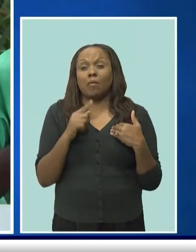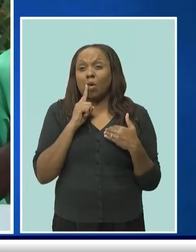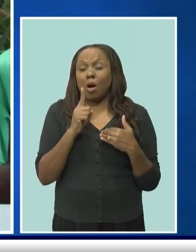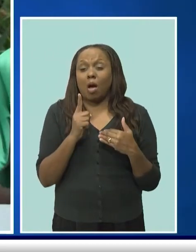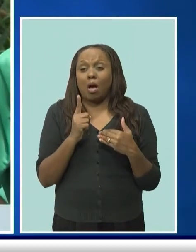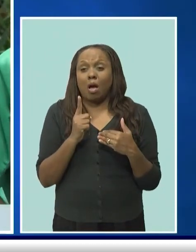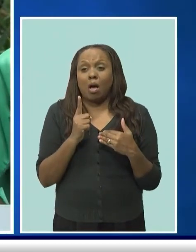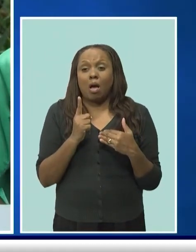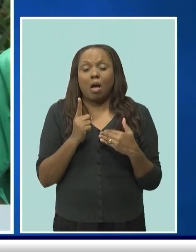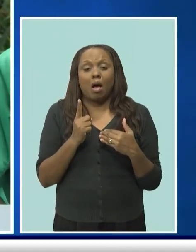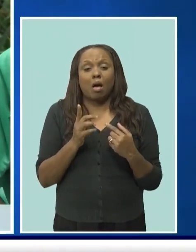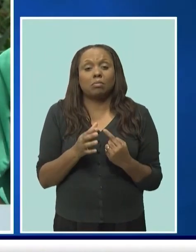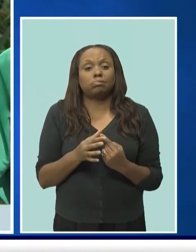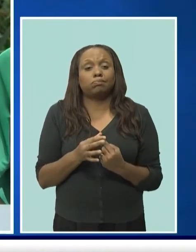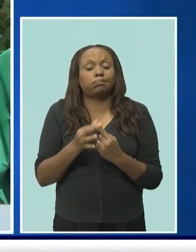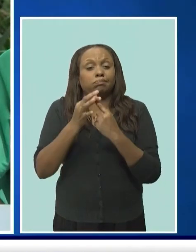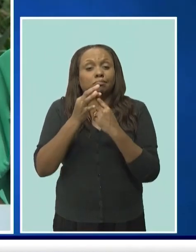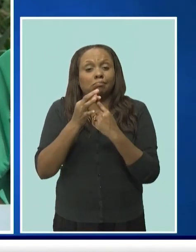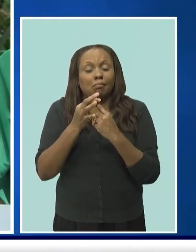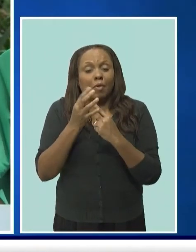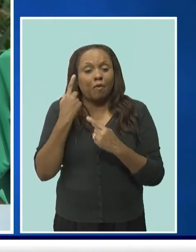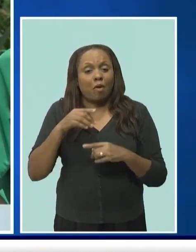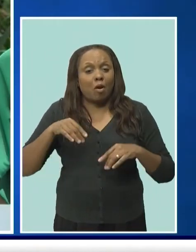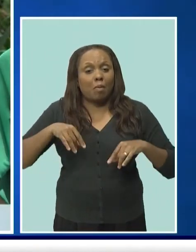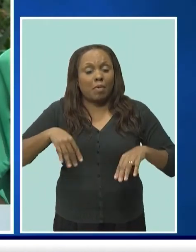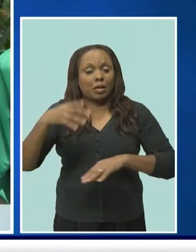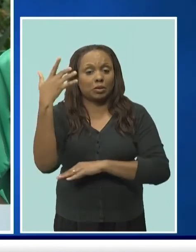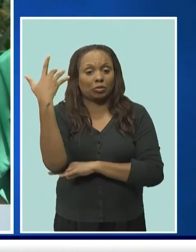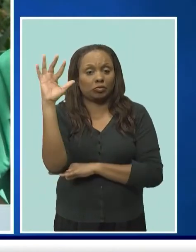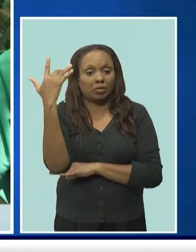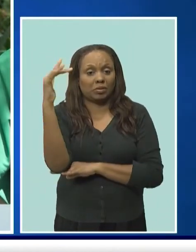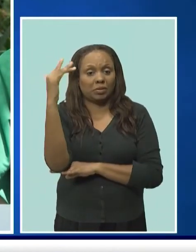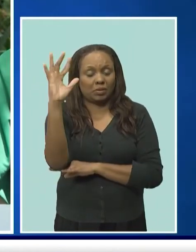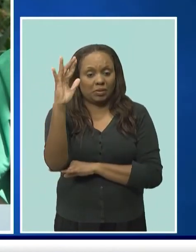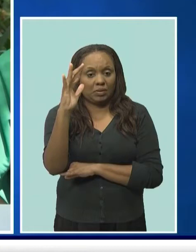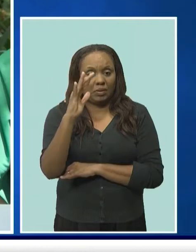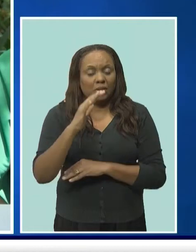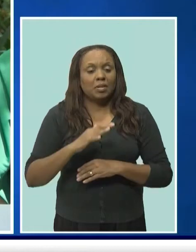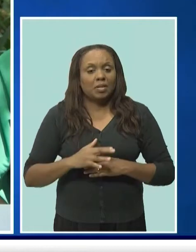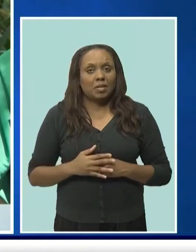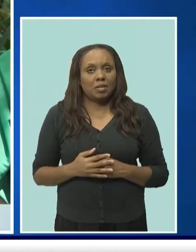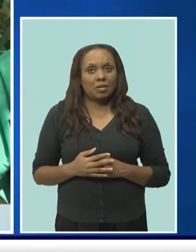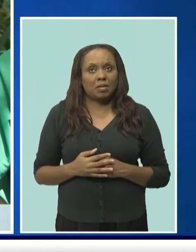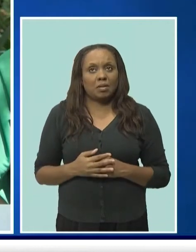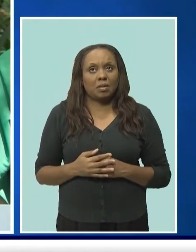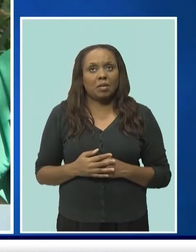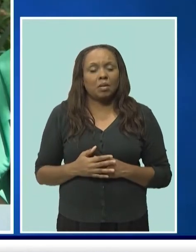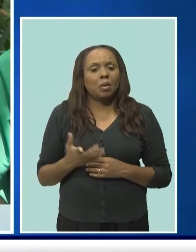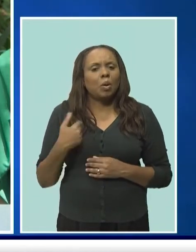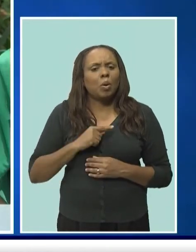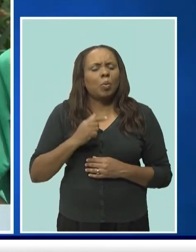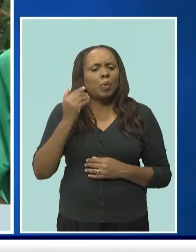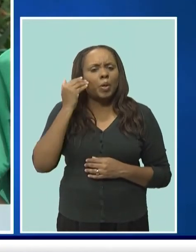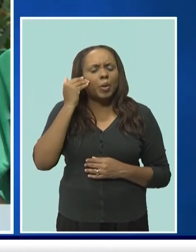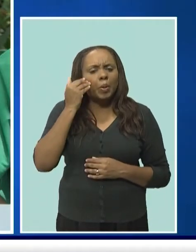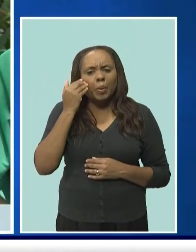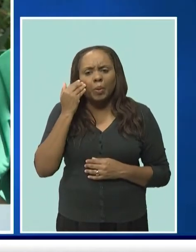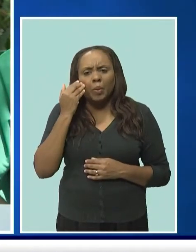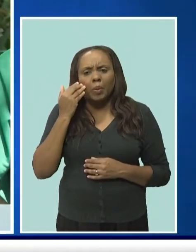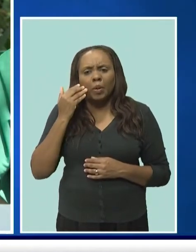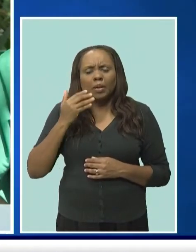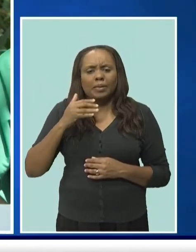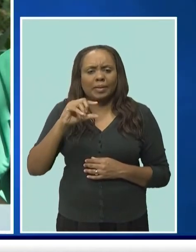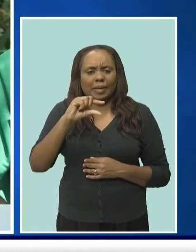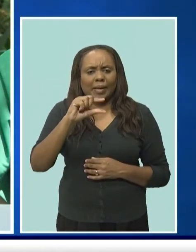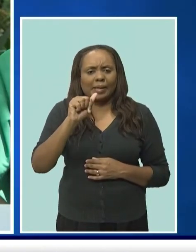realization to the planting of trees. That is that the harmful carbon dioxide in the atmosphere, the